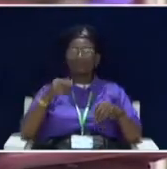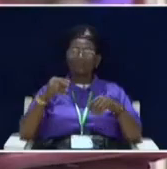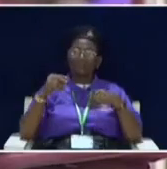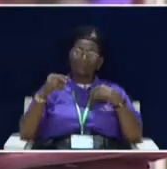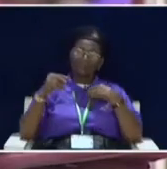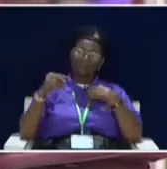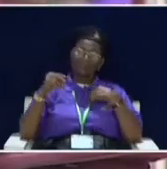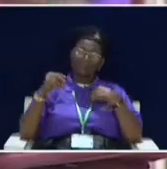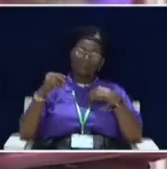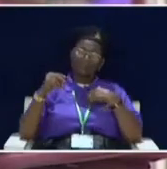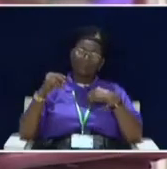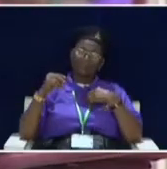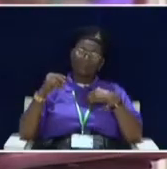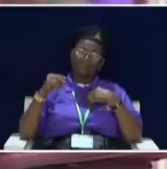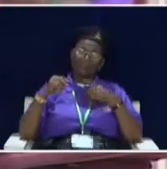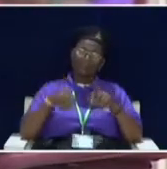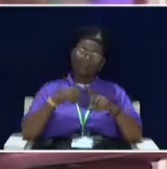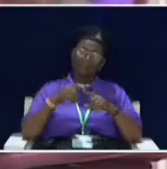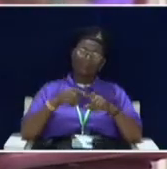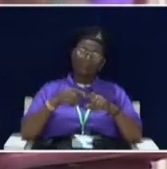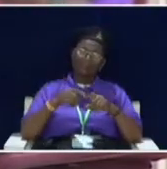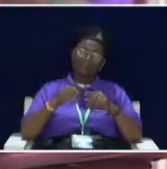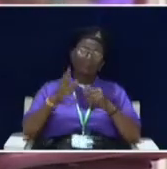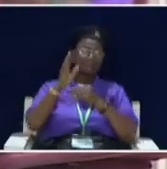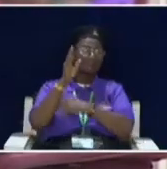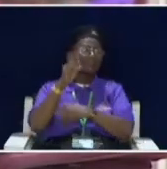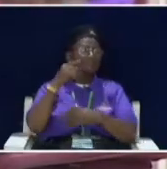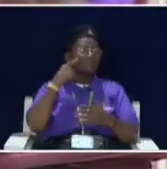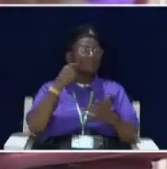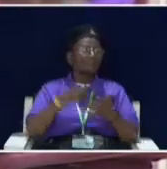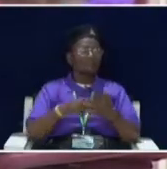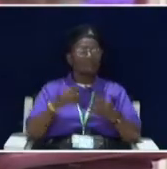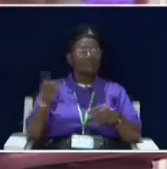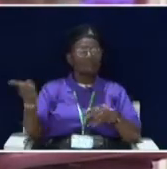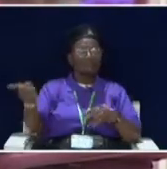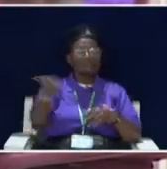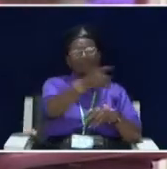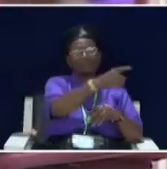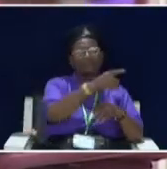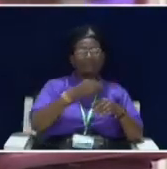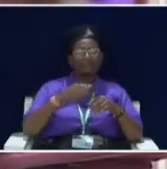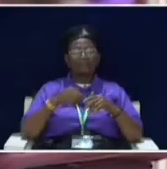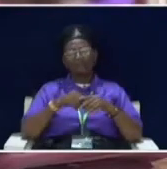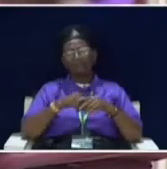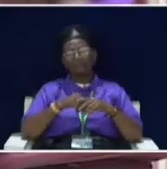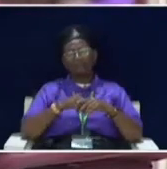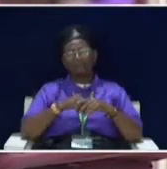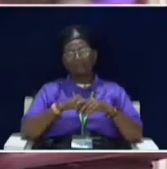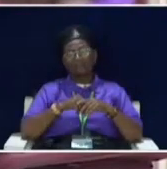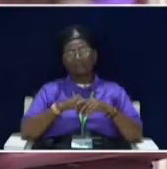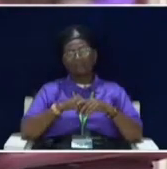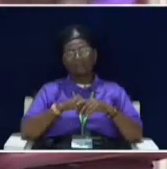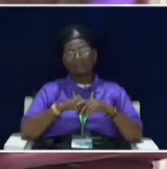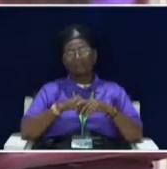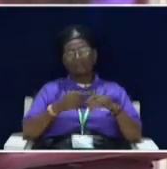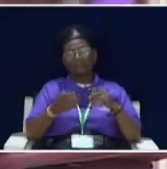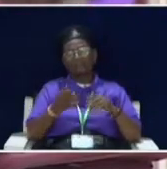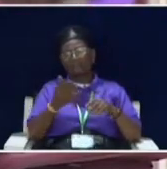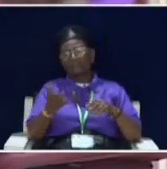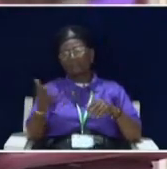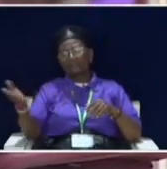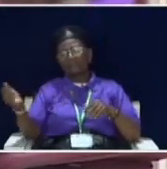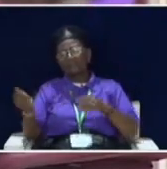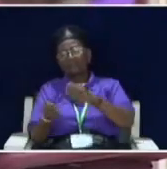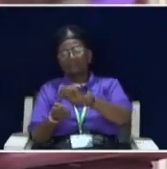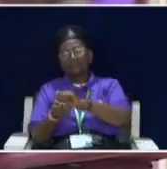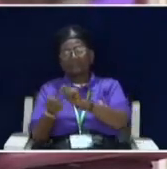mo ríran. When God notices you. Nígbà tí Ọlọ́run bá fiyè sí ọ. Things change. Ohun gbogbo ní